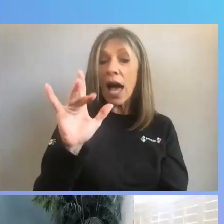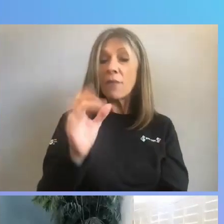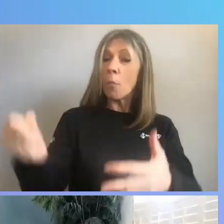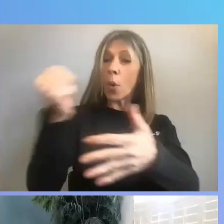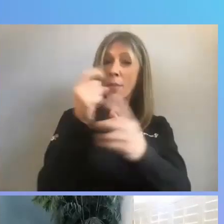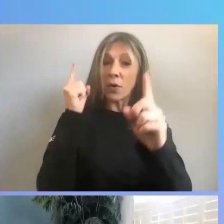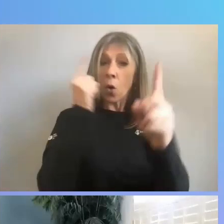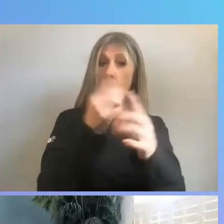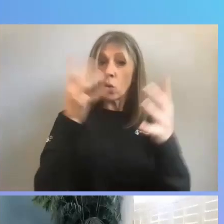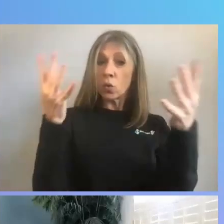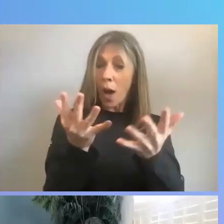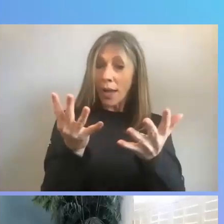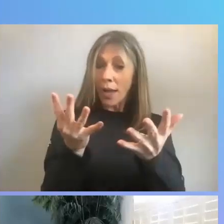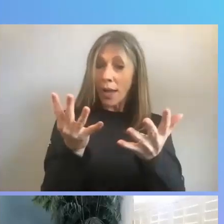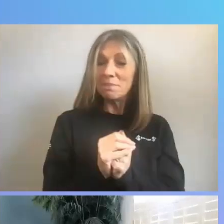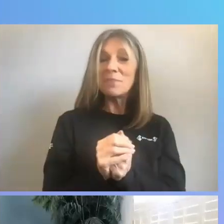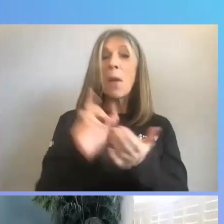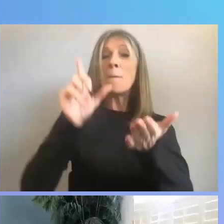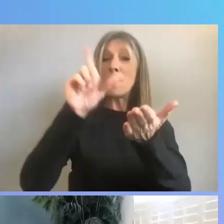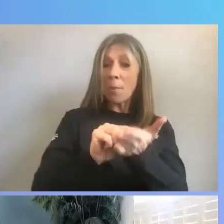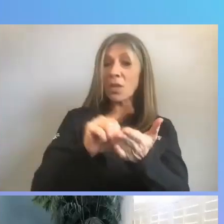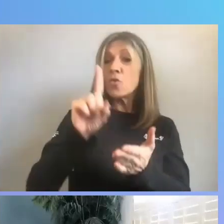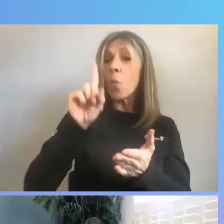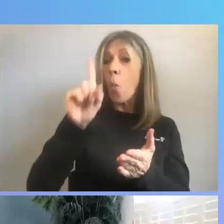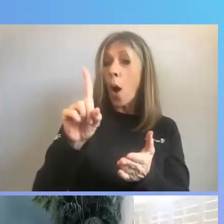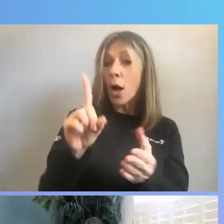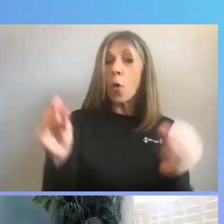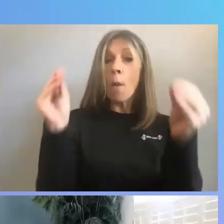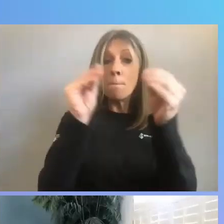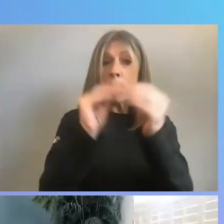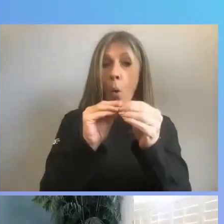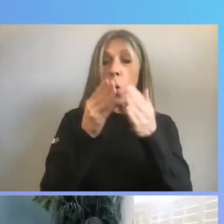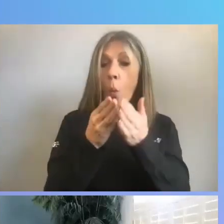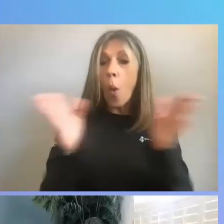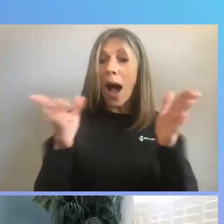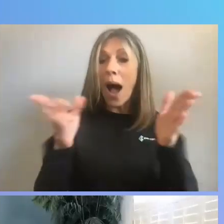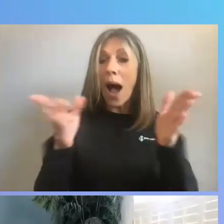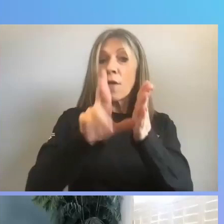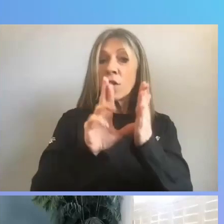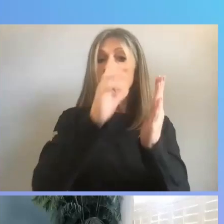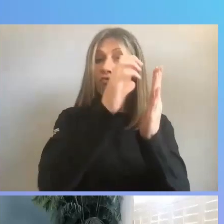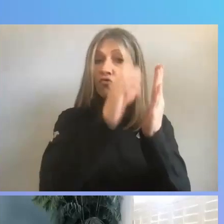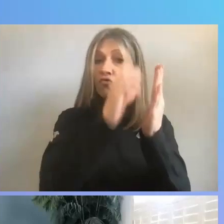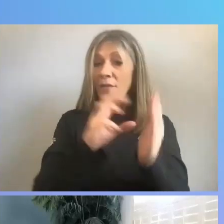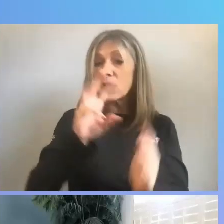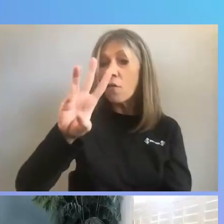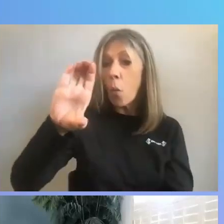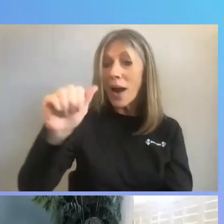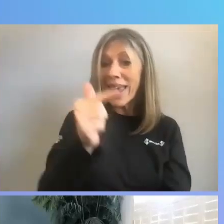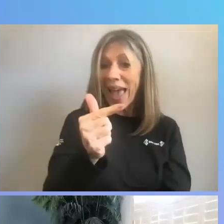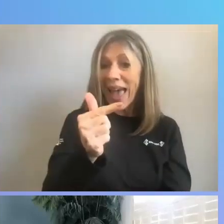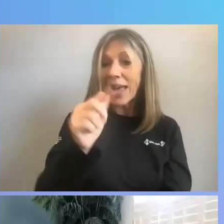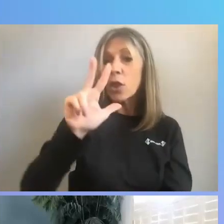objective is to do what? Publish one or more wide review drafts of WCAG